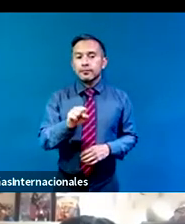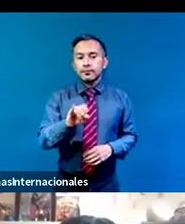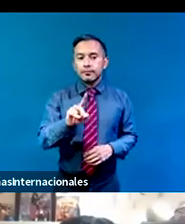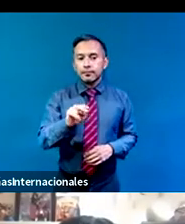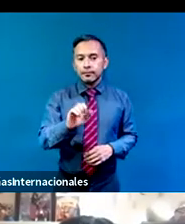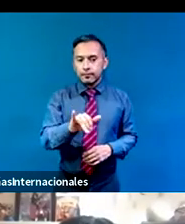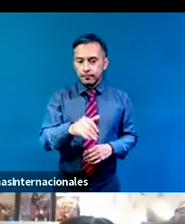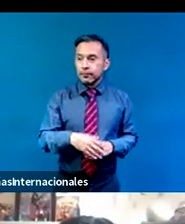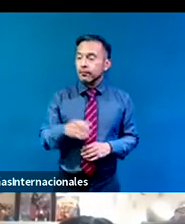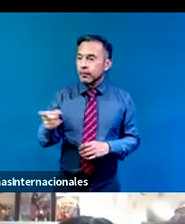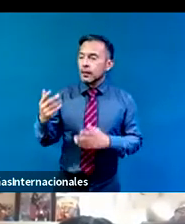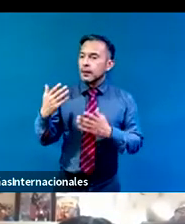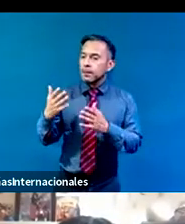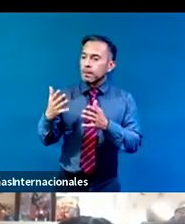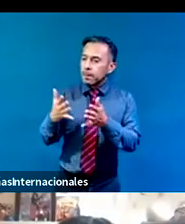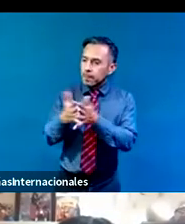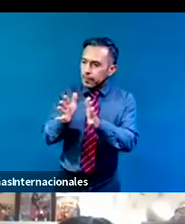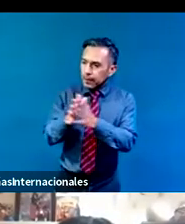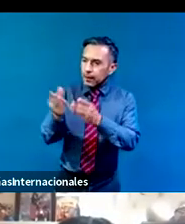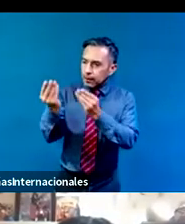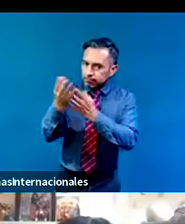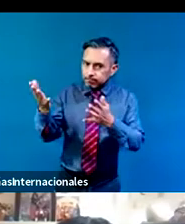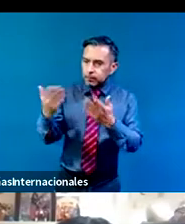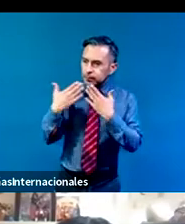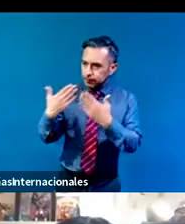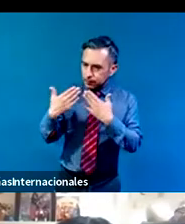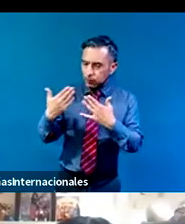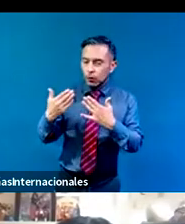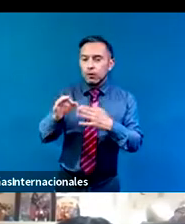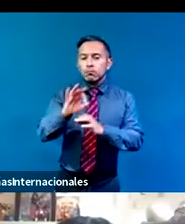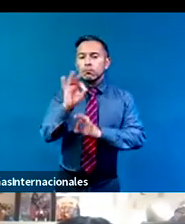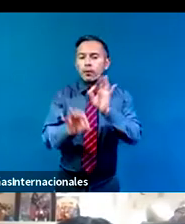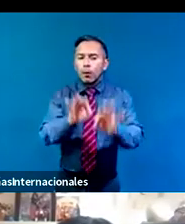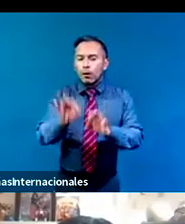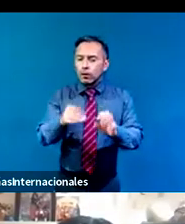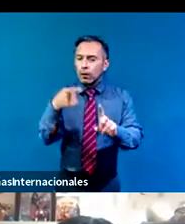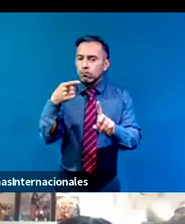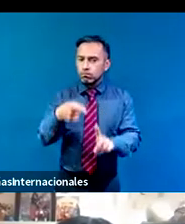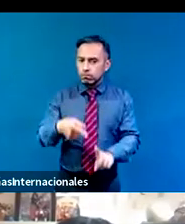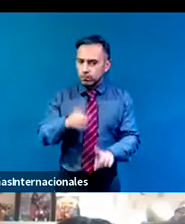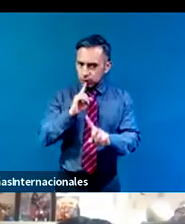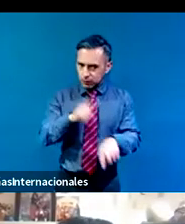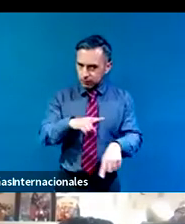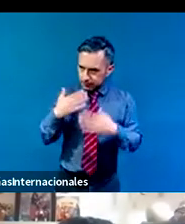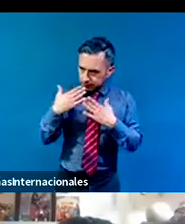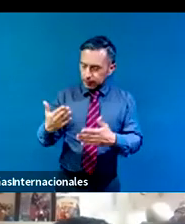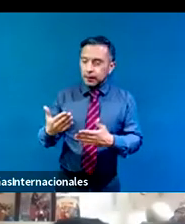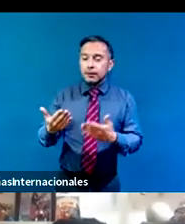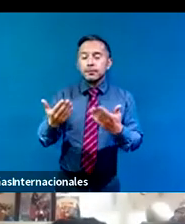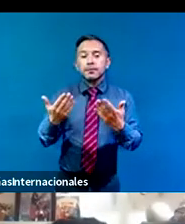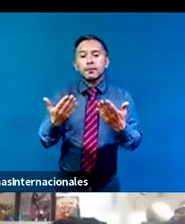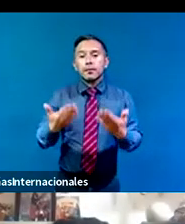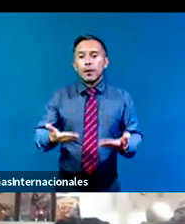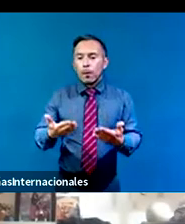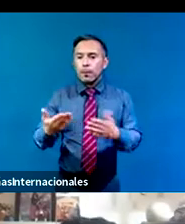answers. Now we'd like to turn to Ms. Mungarai for answers to the questions